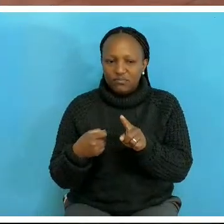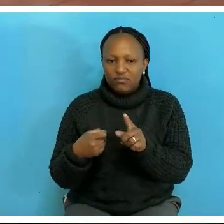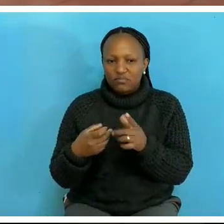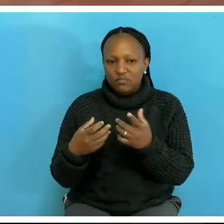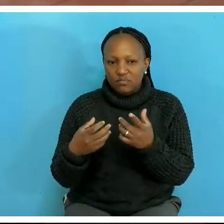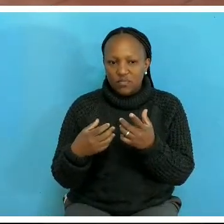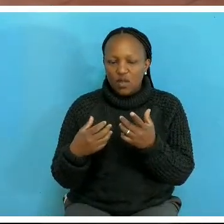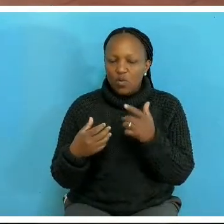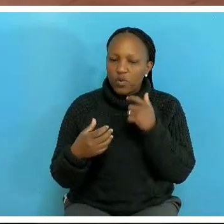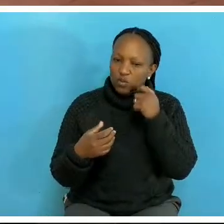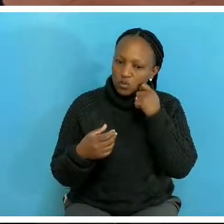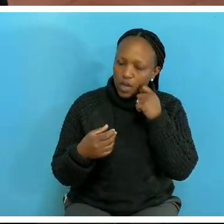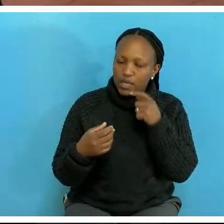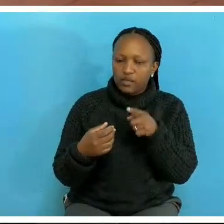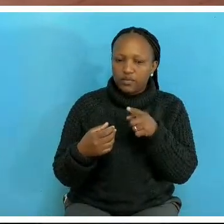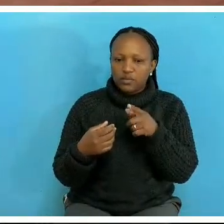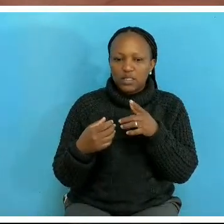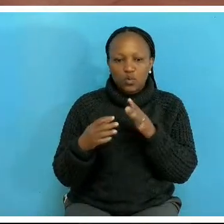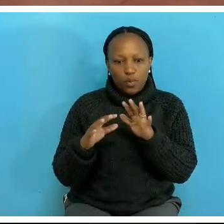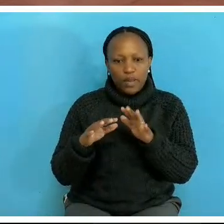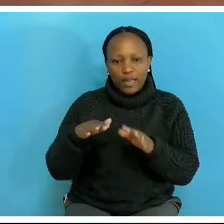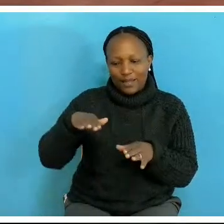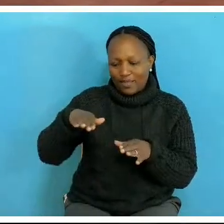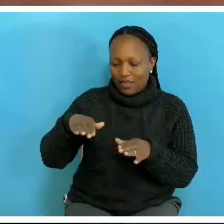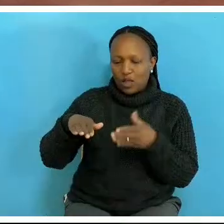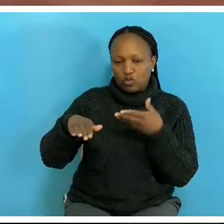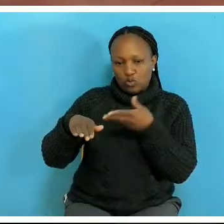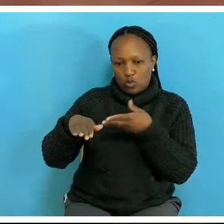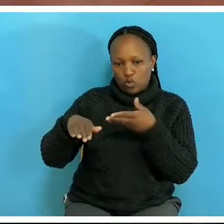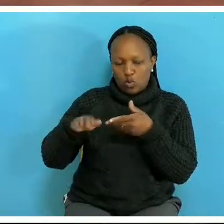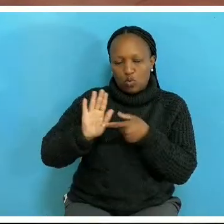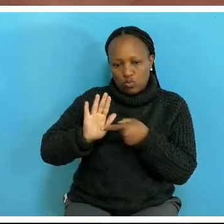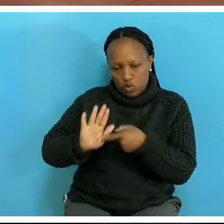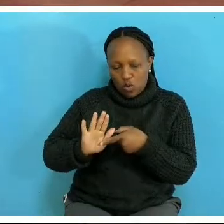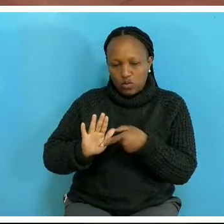or in Tshwane, it will be joined there as well. It will show.